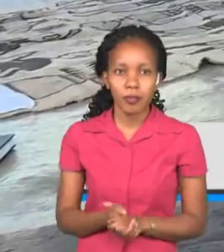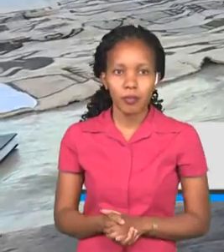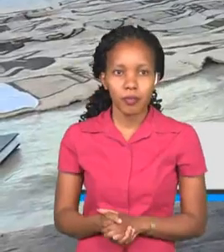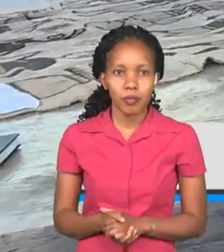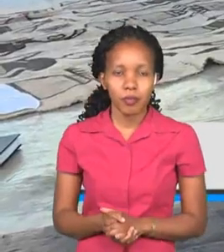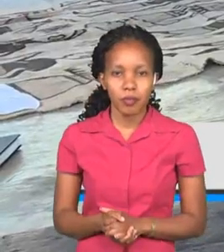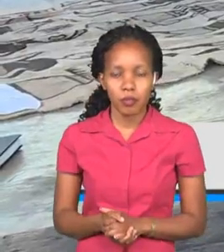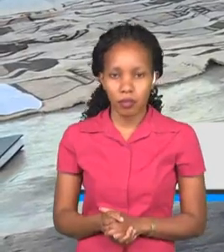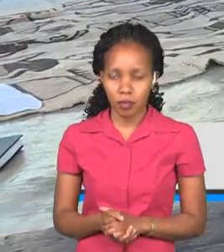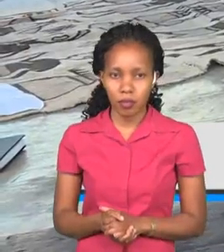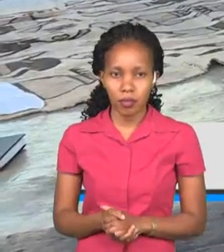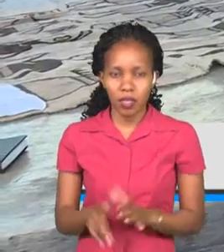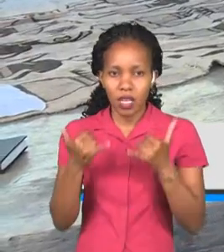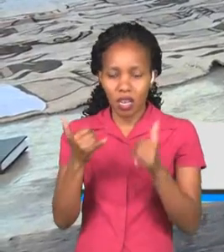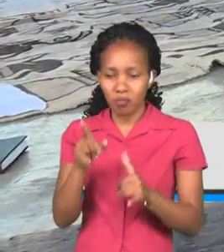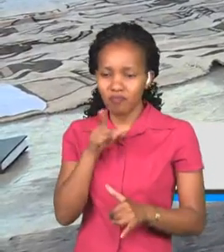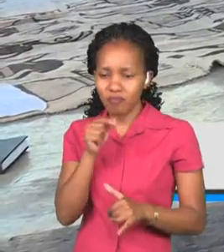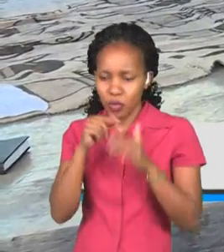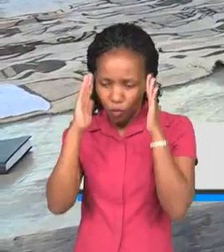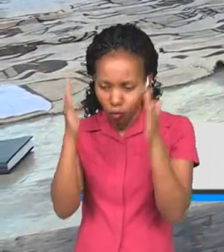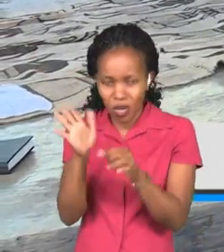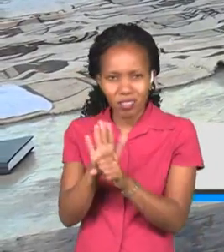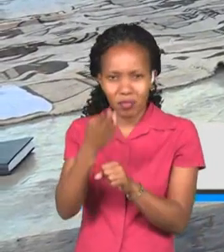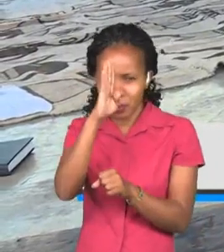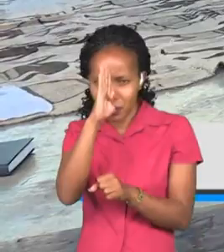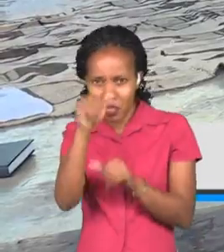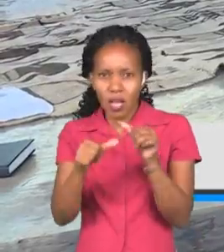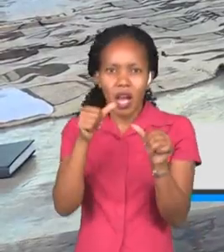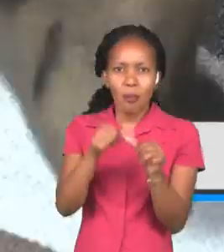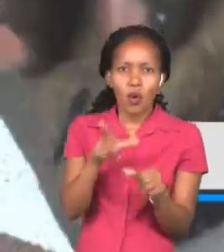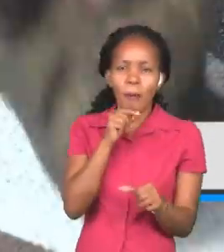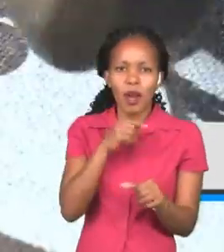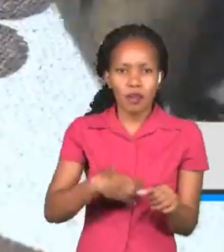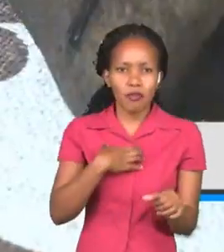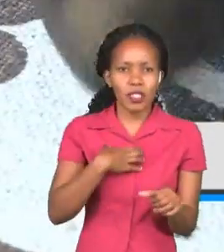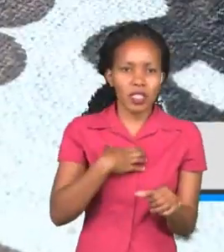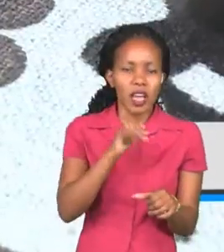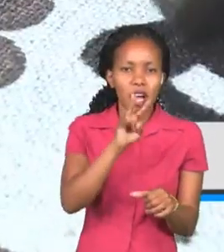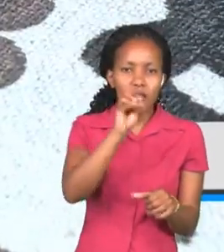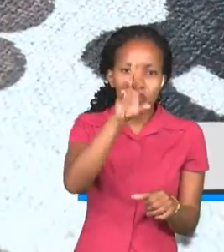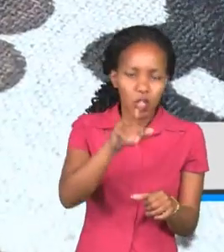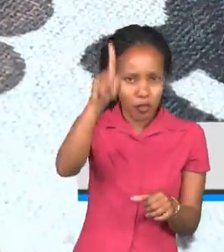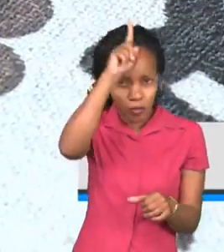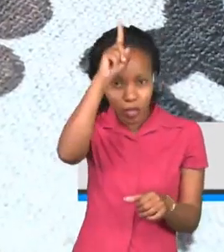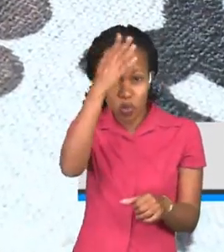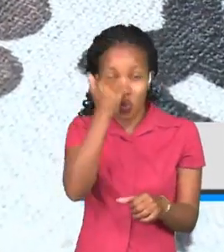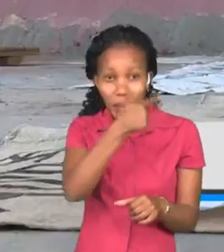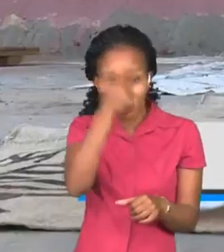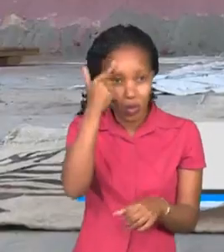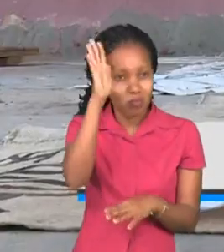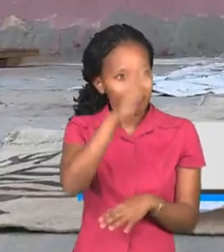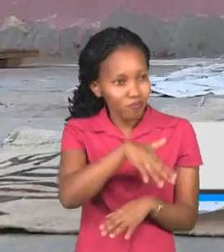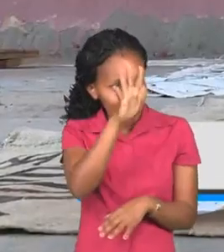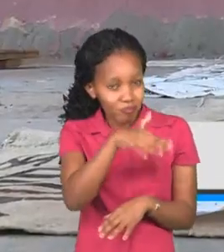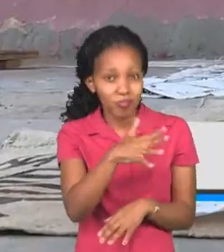Soro Navagi is keen to extinguish any doubts about Picasso's visit to a small Ivorian village famed for its painted